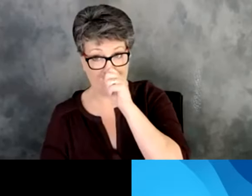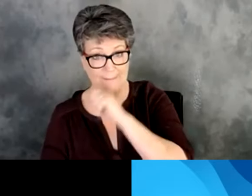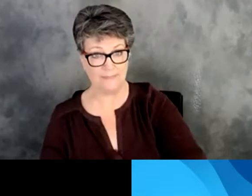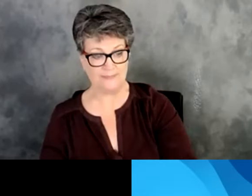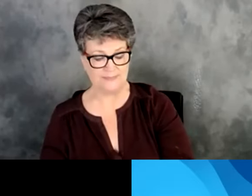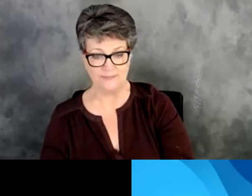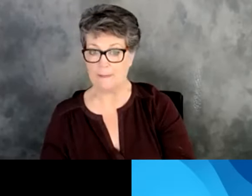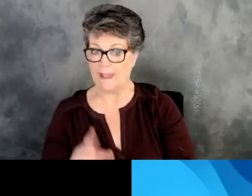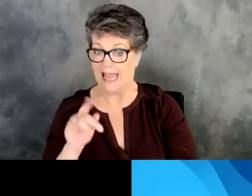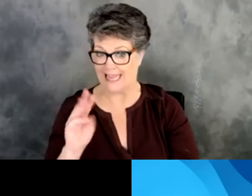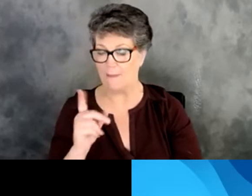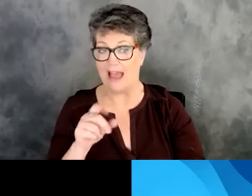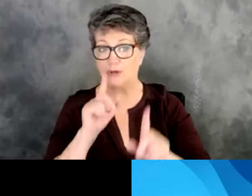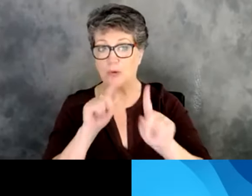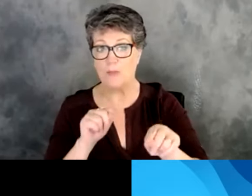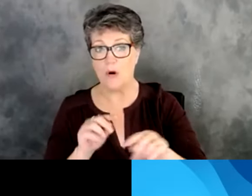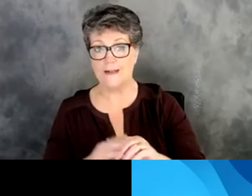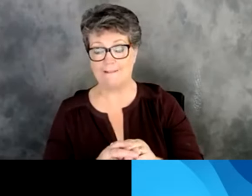Okay. Well, I do have to report